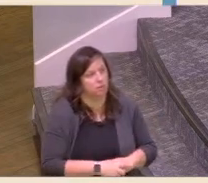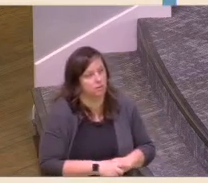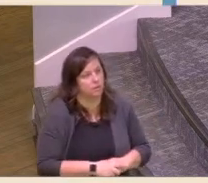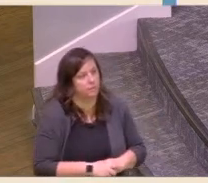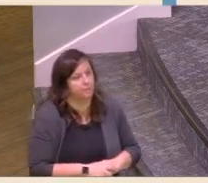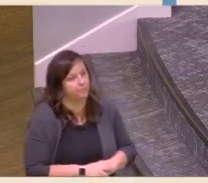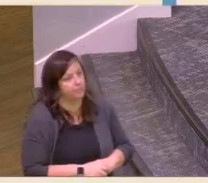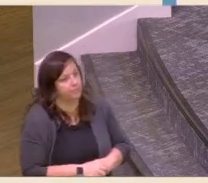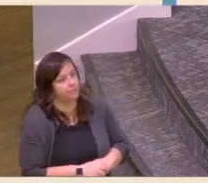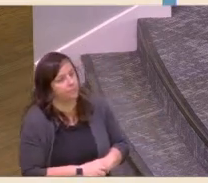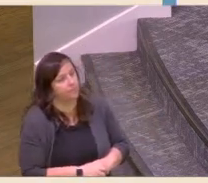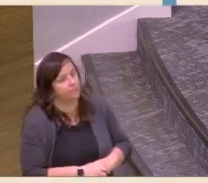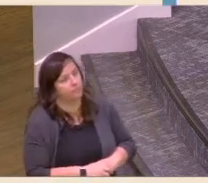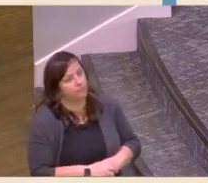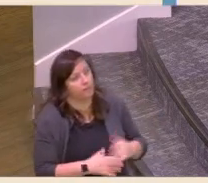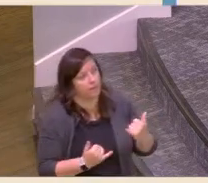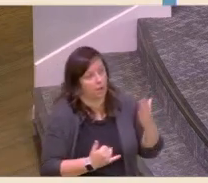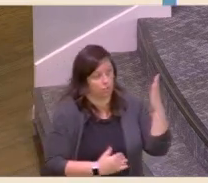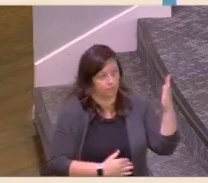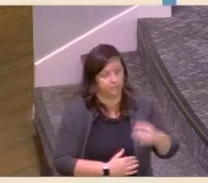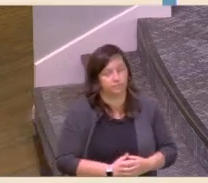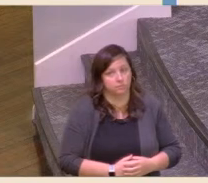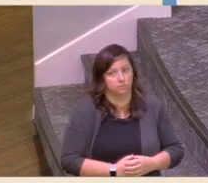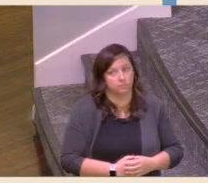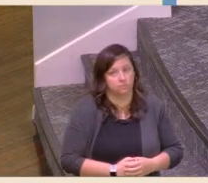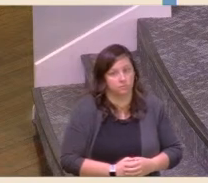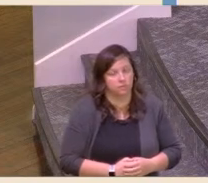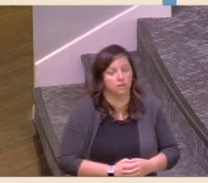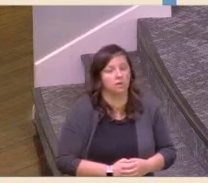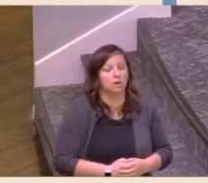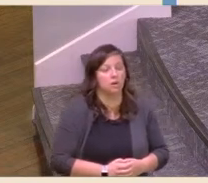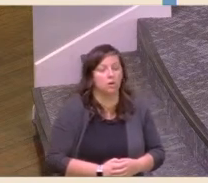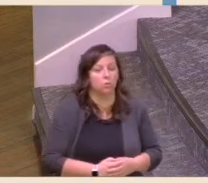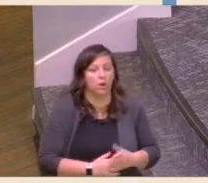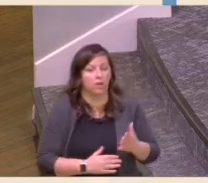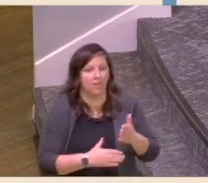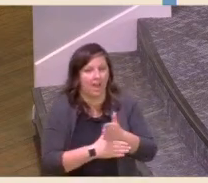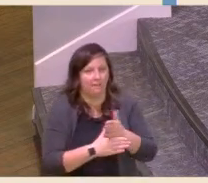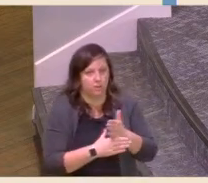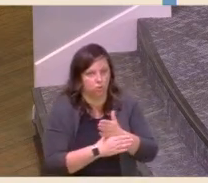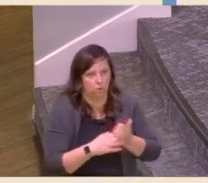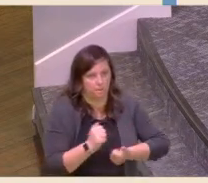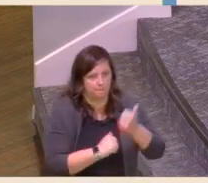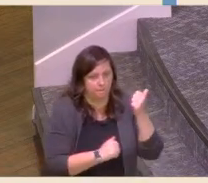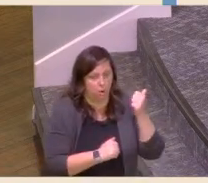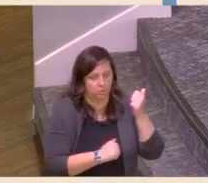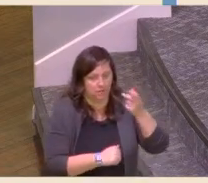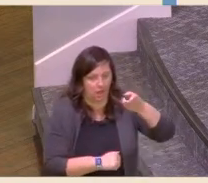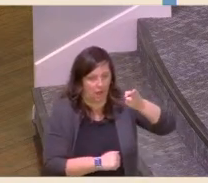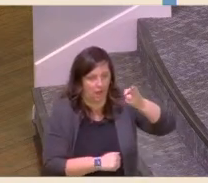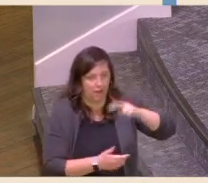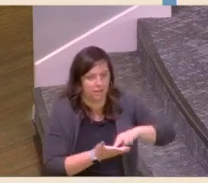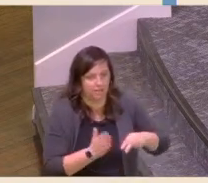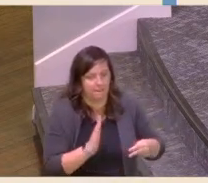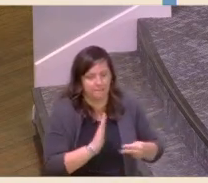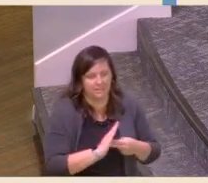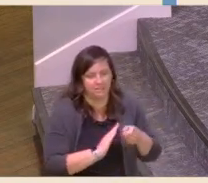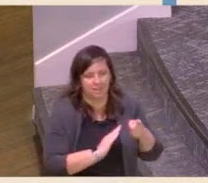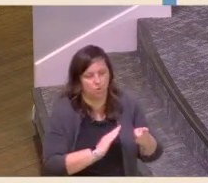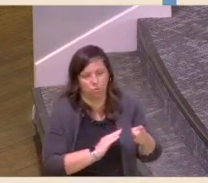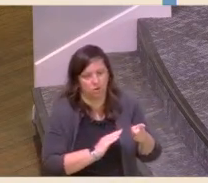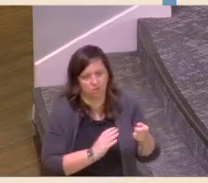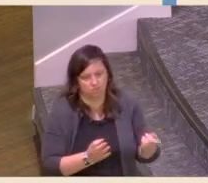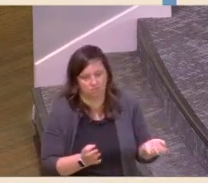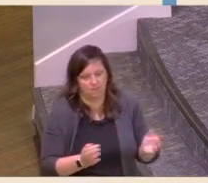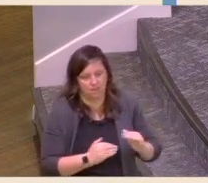And here we get to where the averages are the highest, meaning that these items were ranked the least important. Not